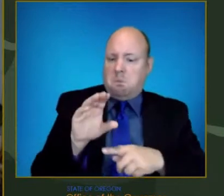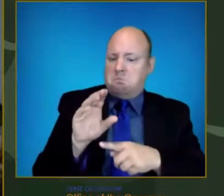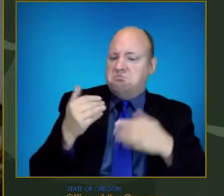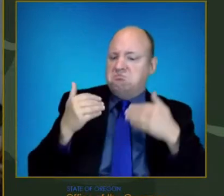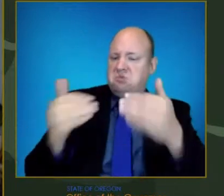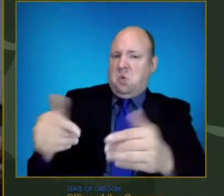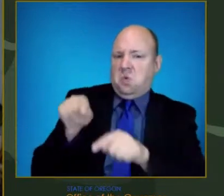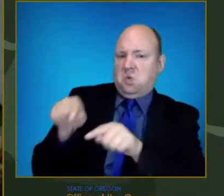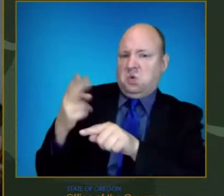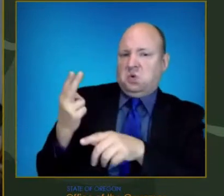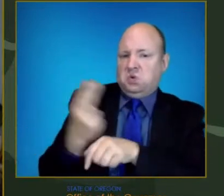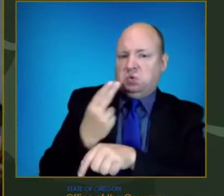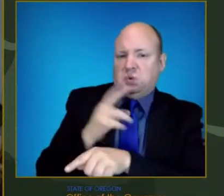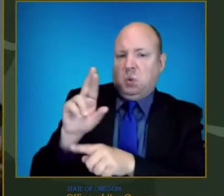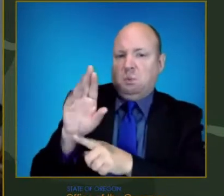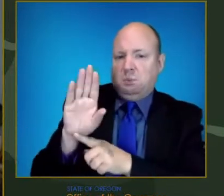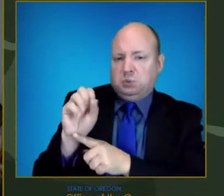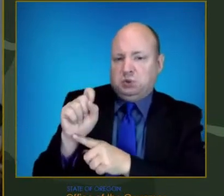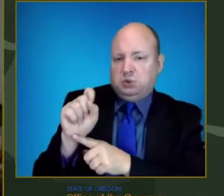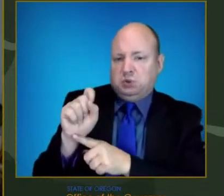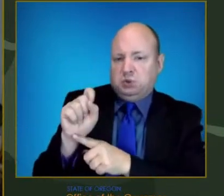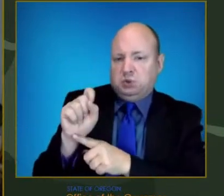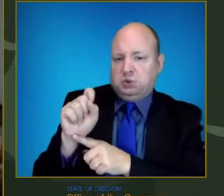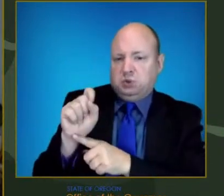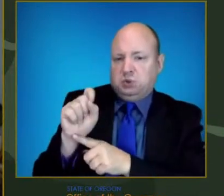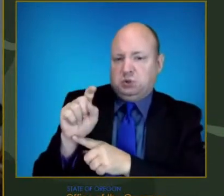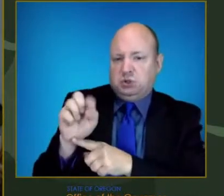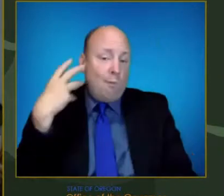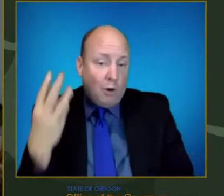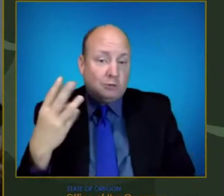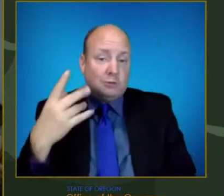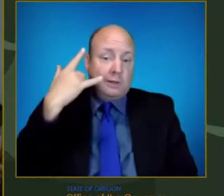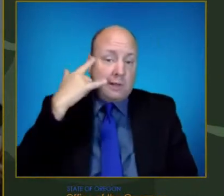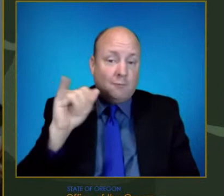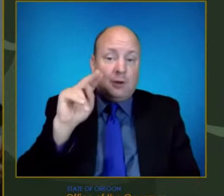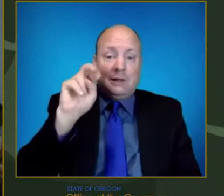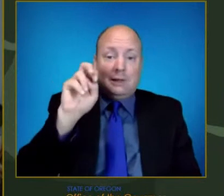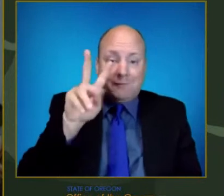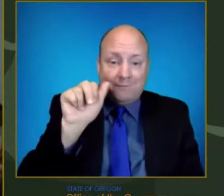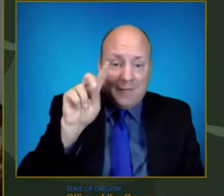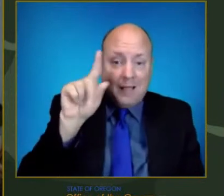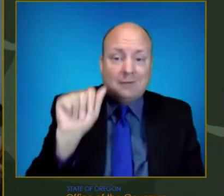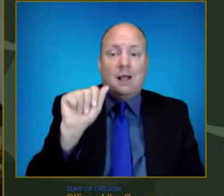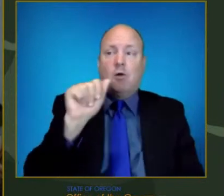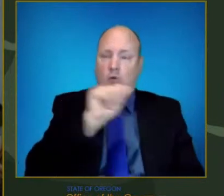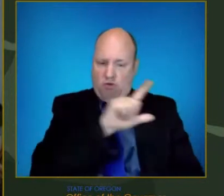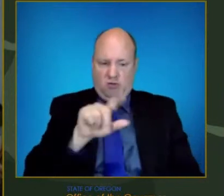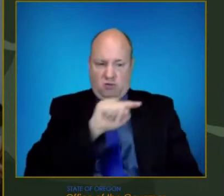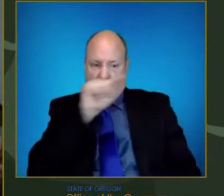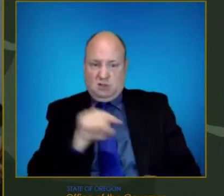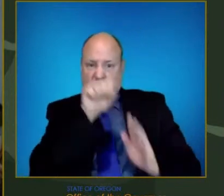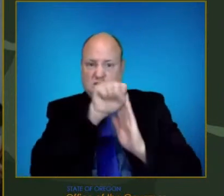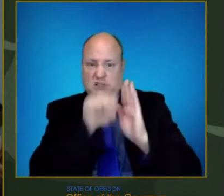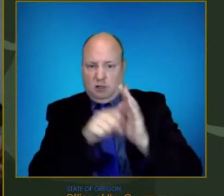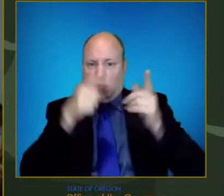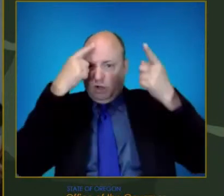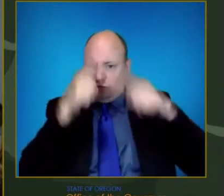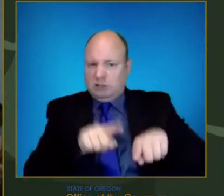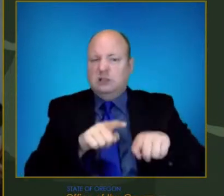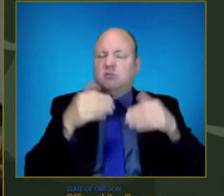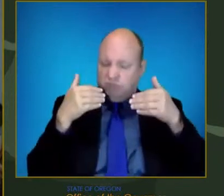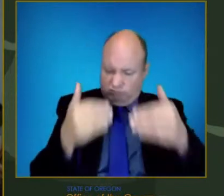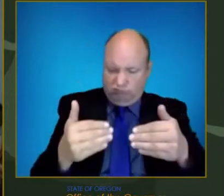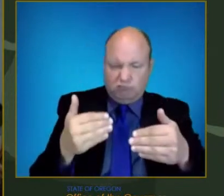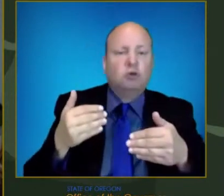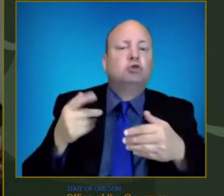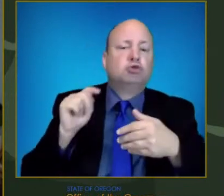Nevada. It's important to note that the FDA and the CDC's decisions affect specific